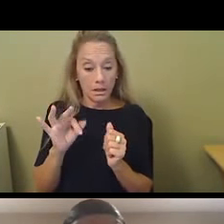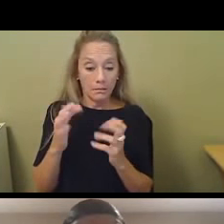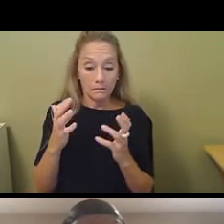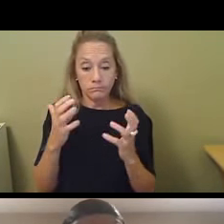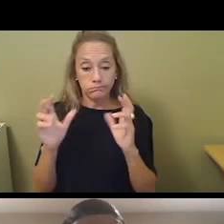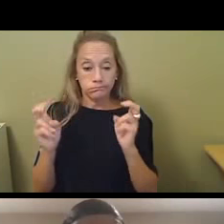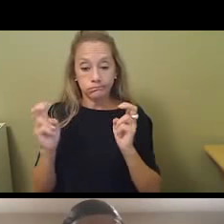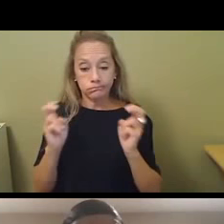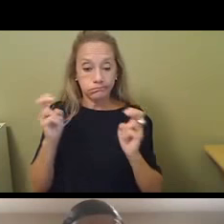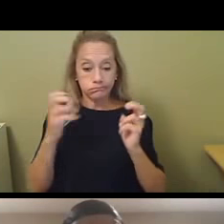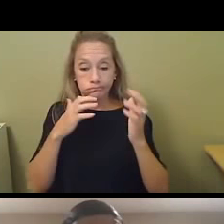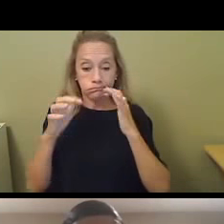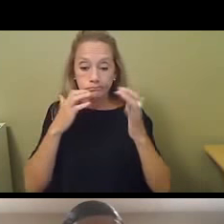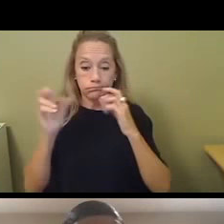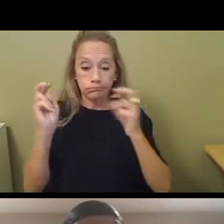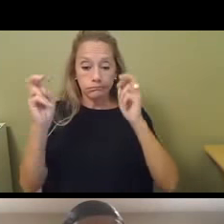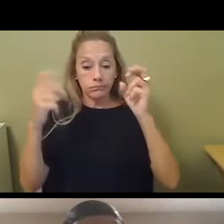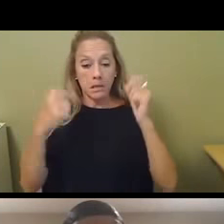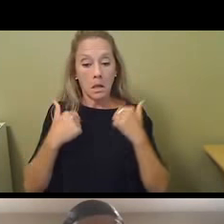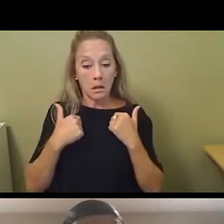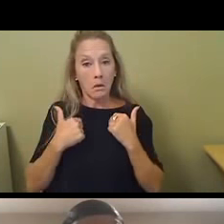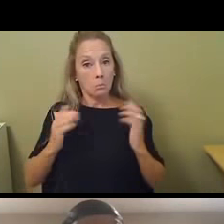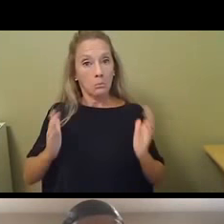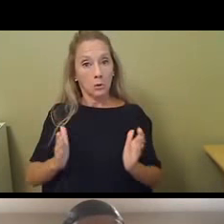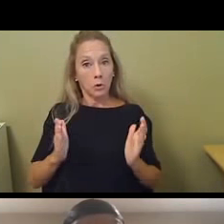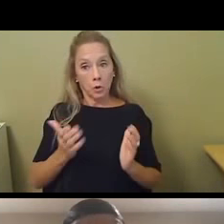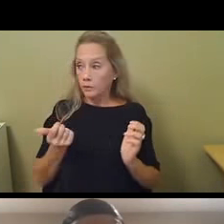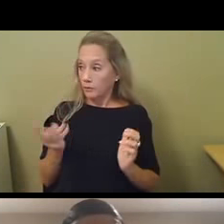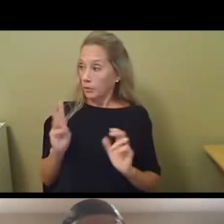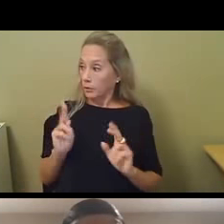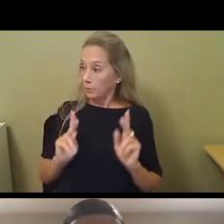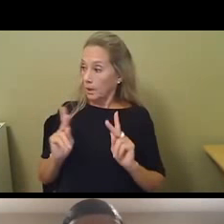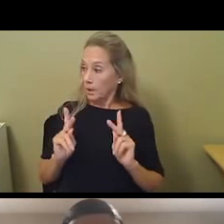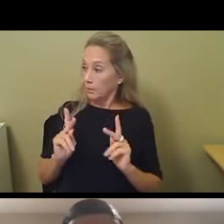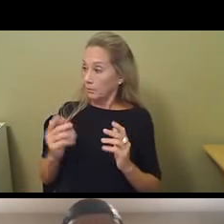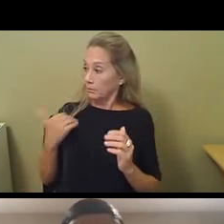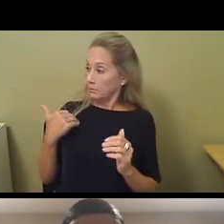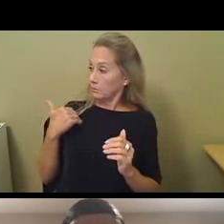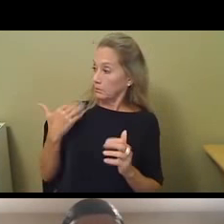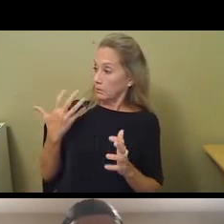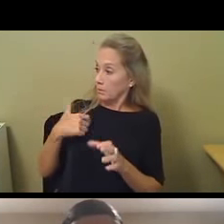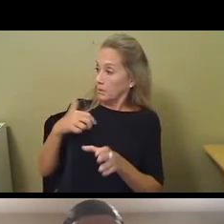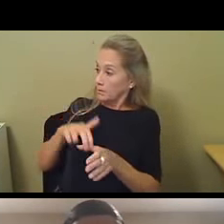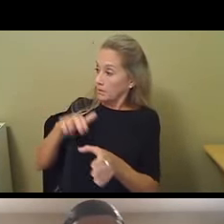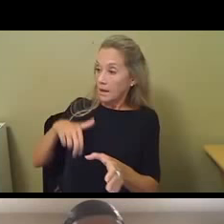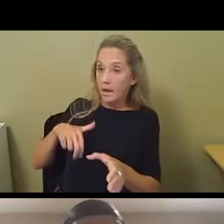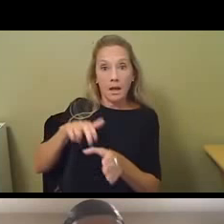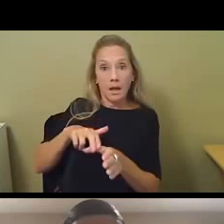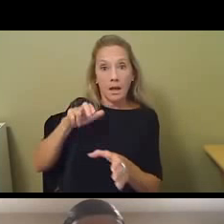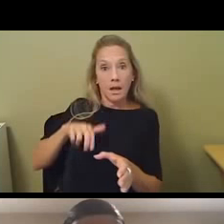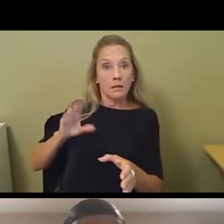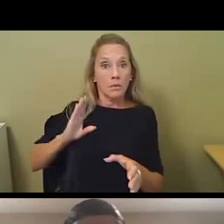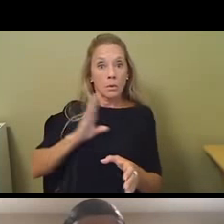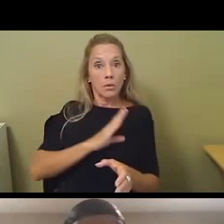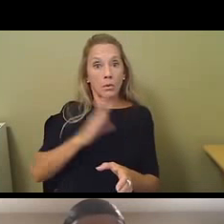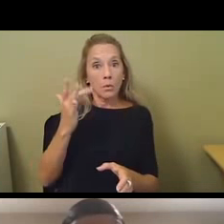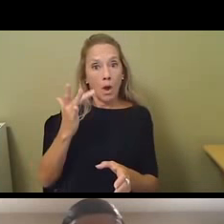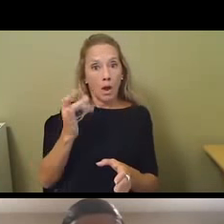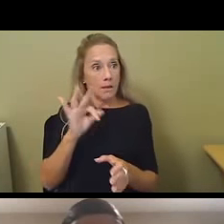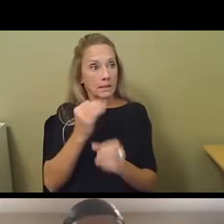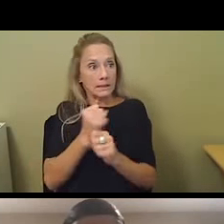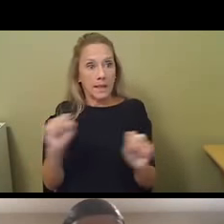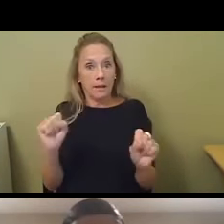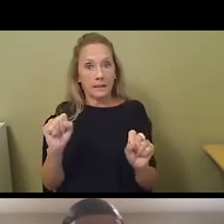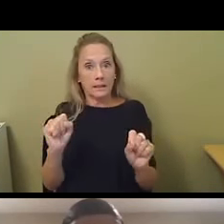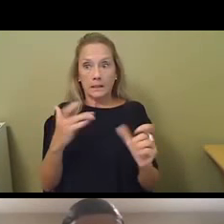mean, I've personally been encouraged by a number of people to resign from the board because of safety concerns, and I'll